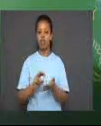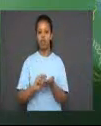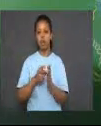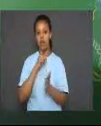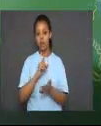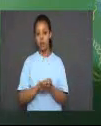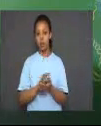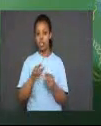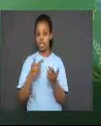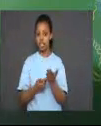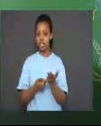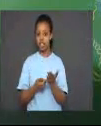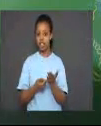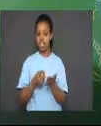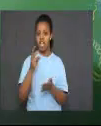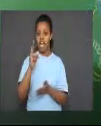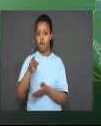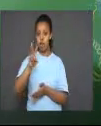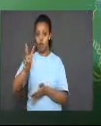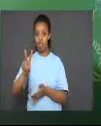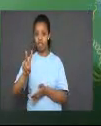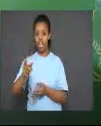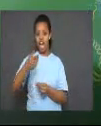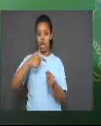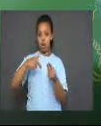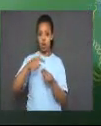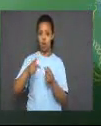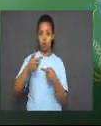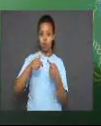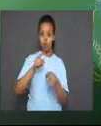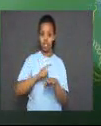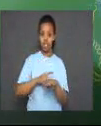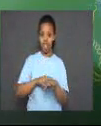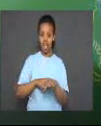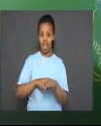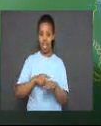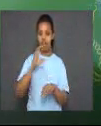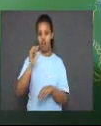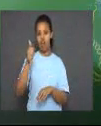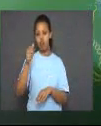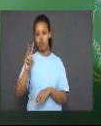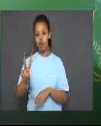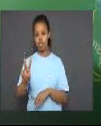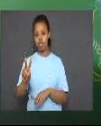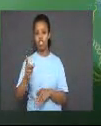an area, carnivores will typically colonize the area as